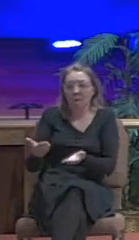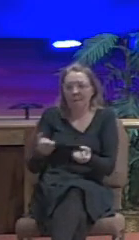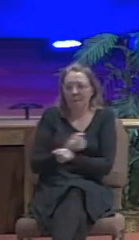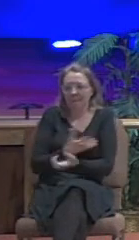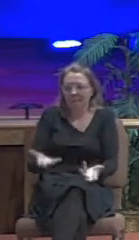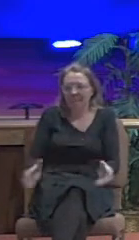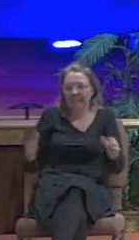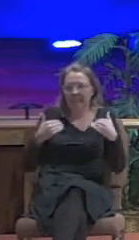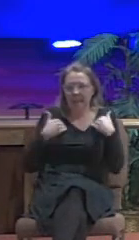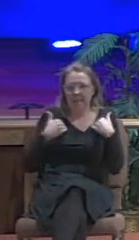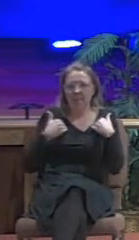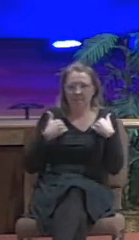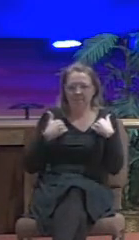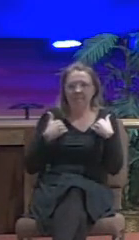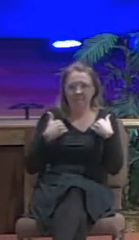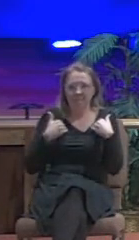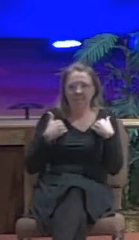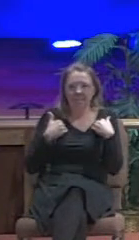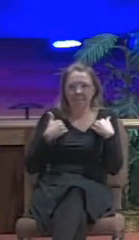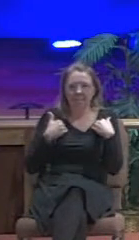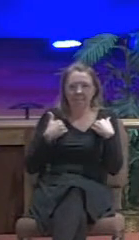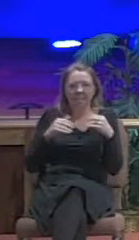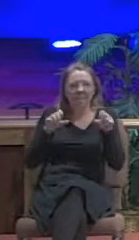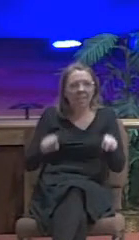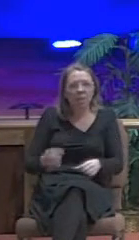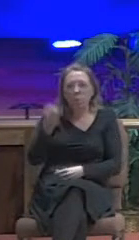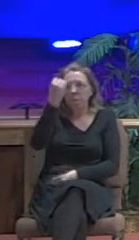Can you imagine that for Hamilton?